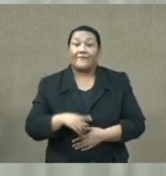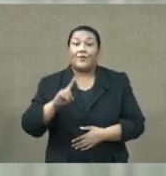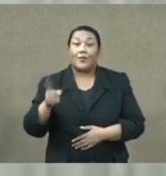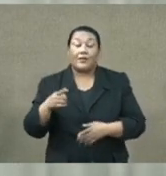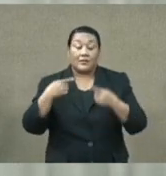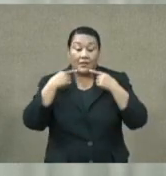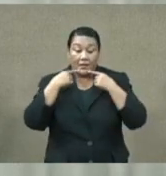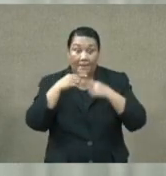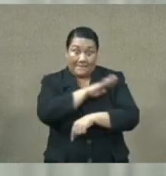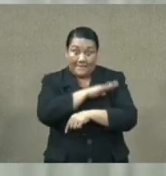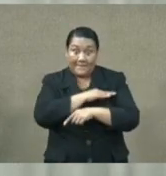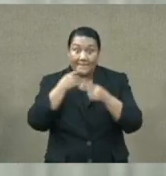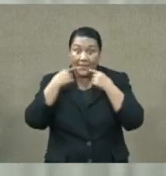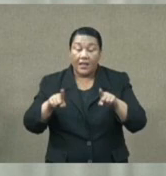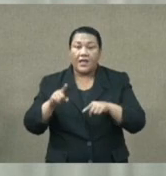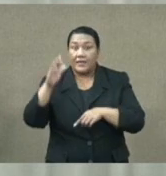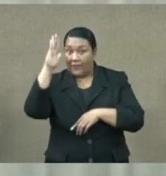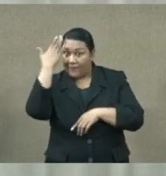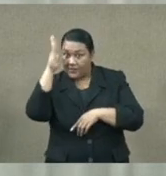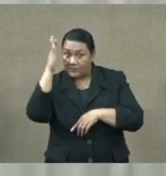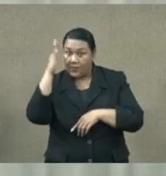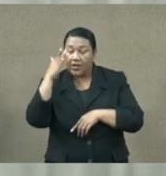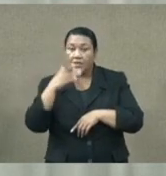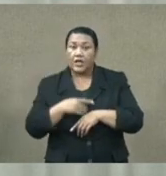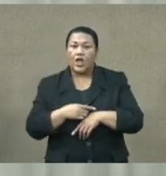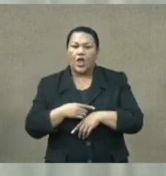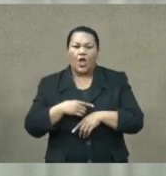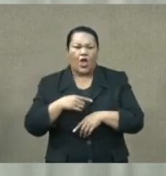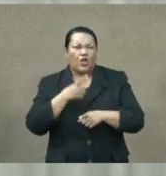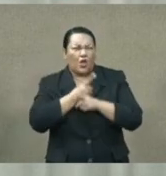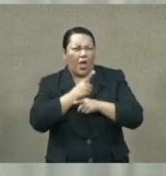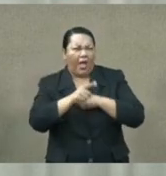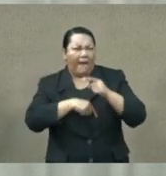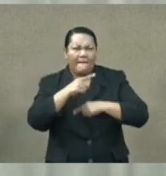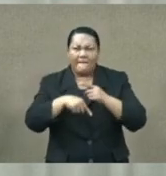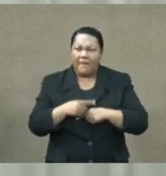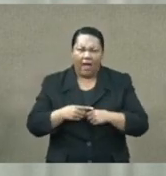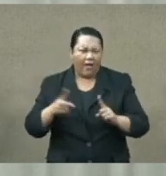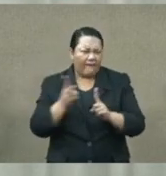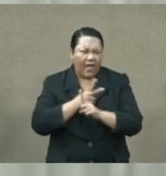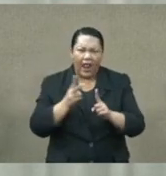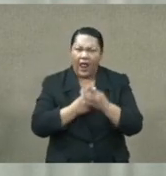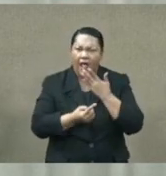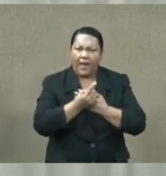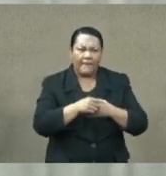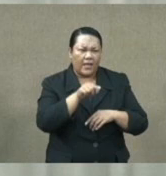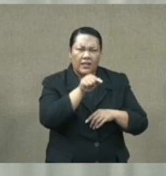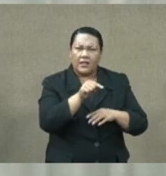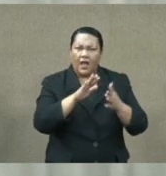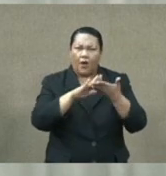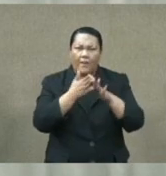explicit message on Facebook claiming violence aimed at certain community and also